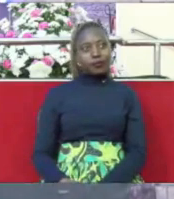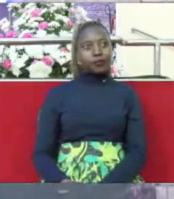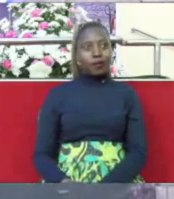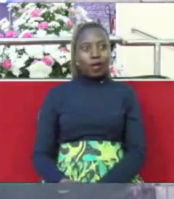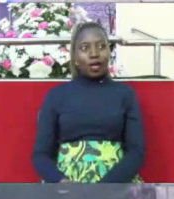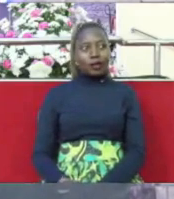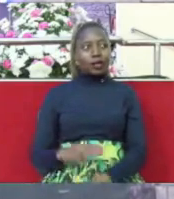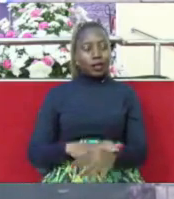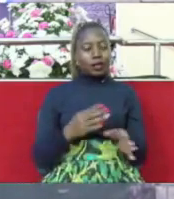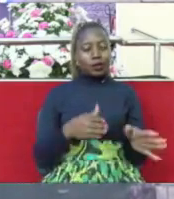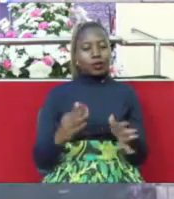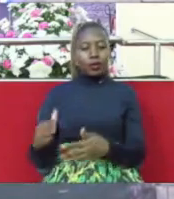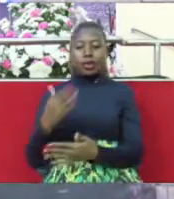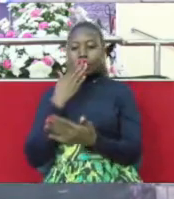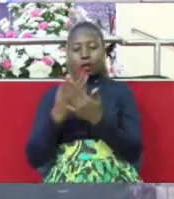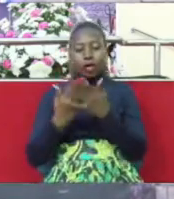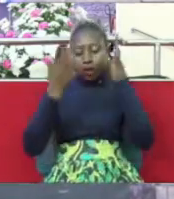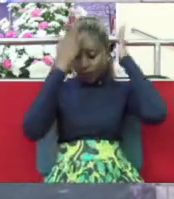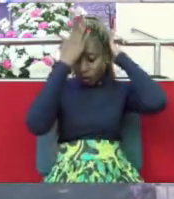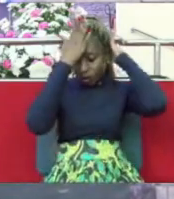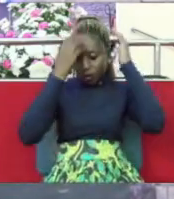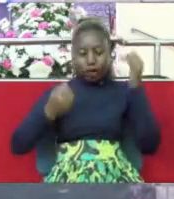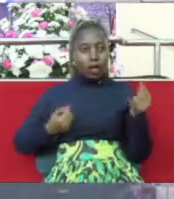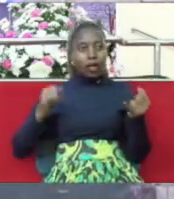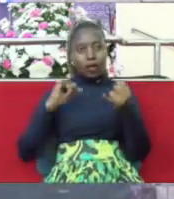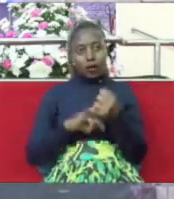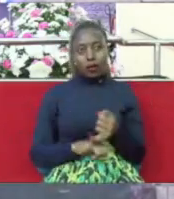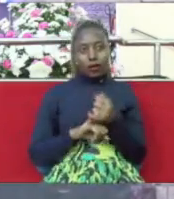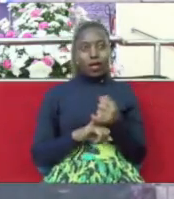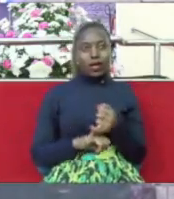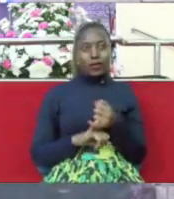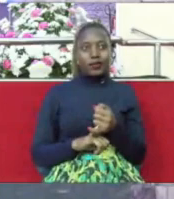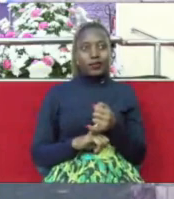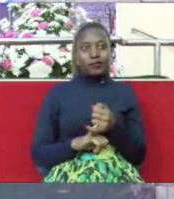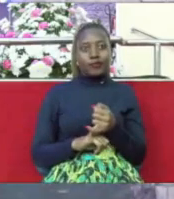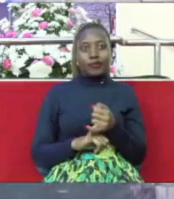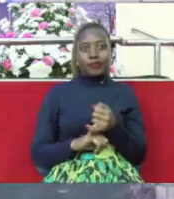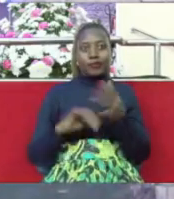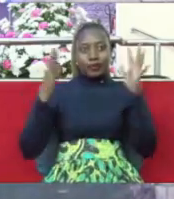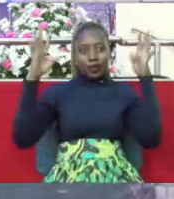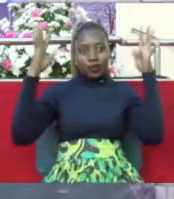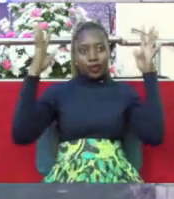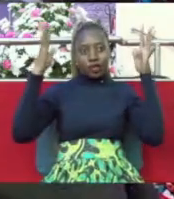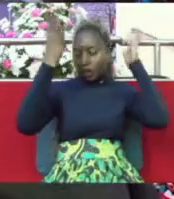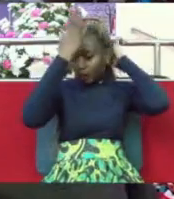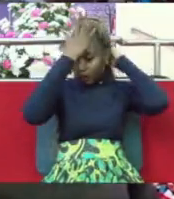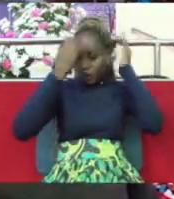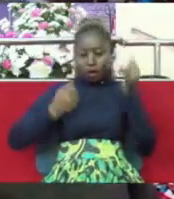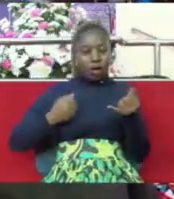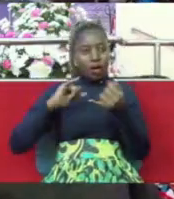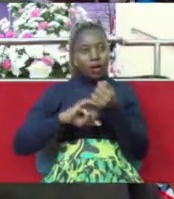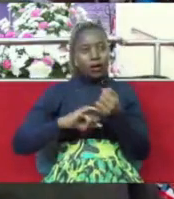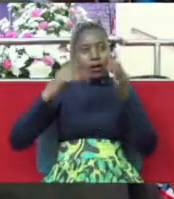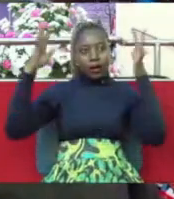fursa kuwashukuru askofu na mama yetu atakao atakuwepo. Yes, if you mean to clap, just appreciate them better. Kama unanuia kupiga makofi,